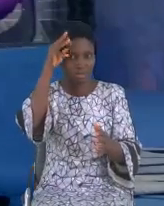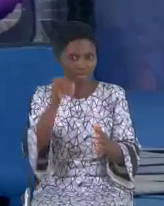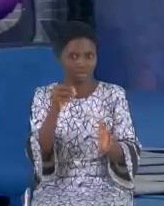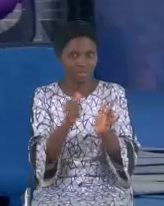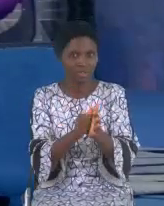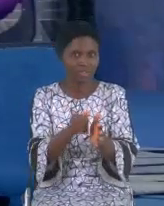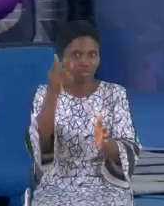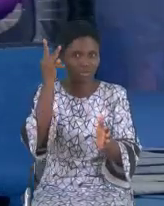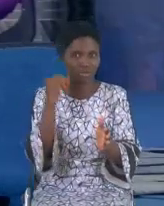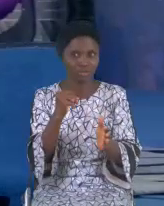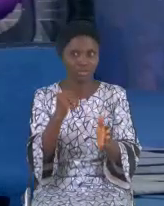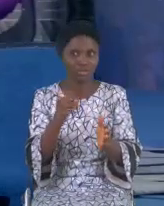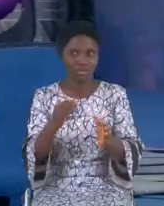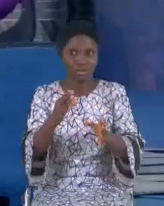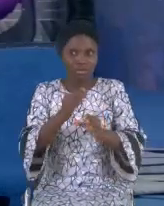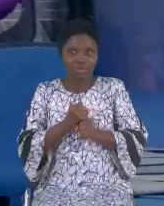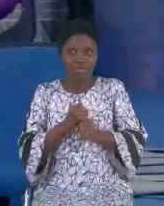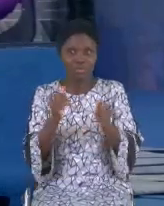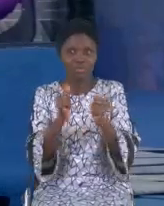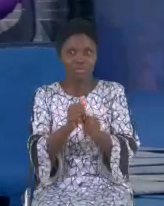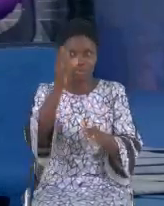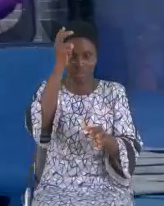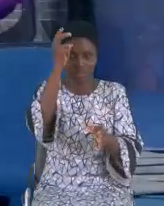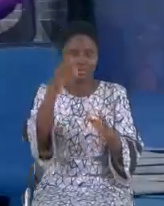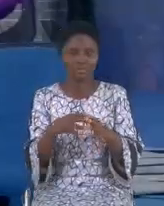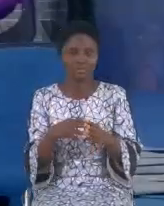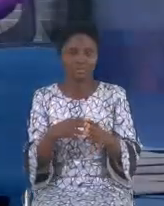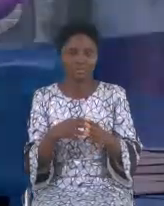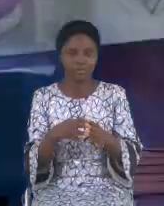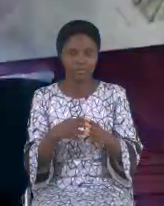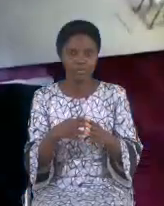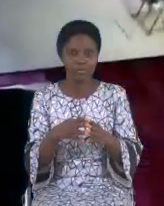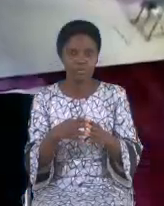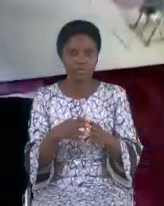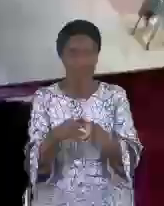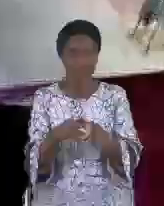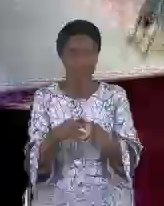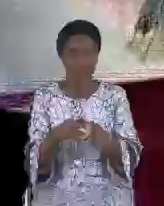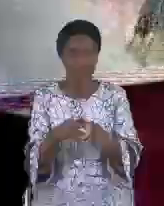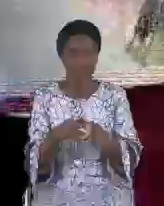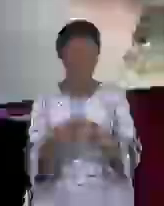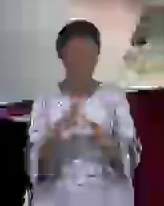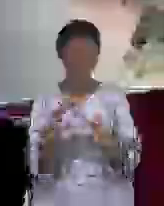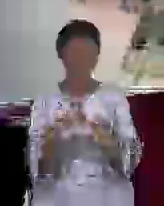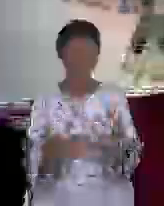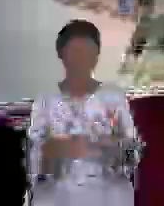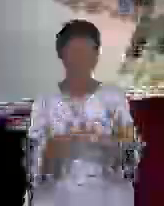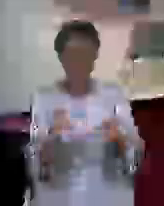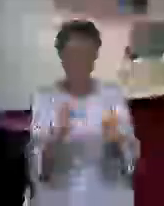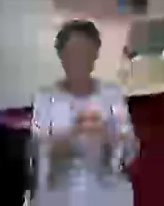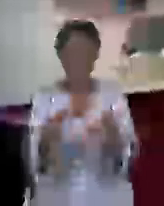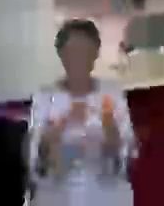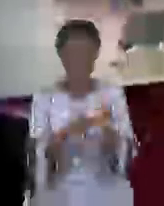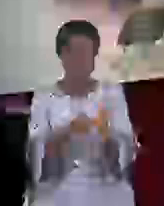the devil. Possessed with the devil. What does that mean? When you possess a